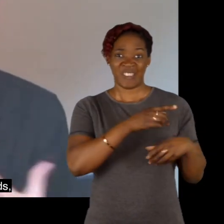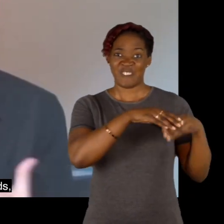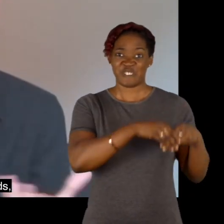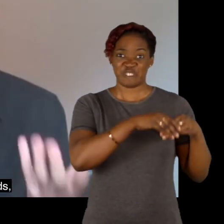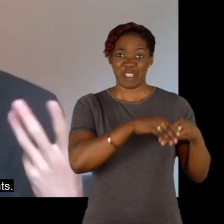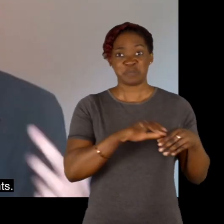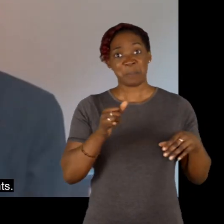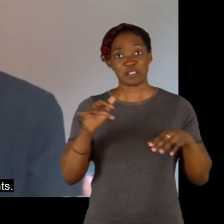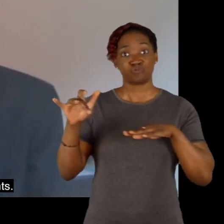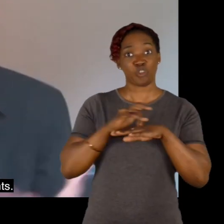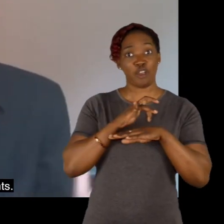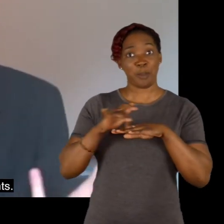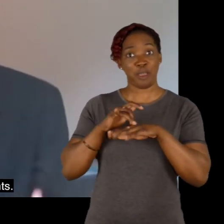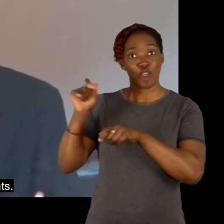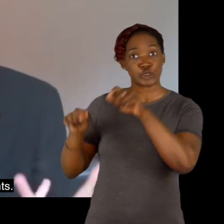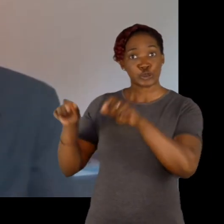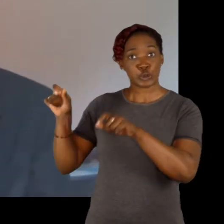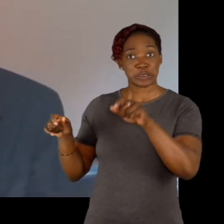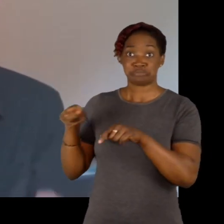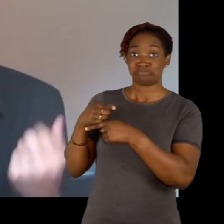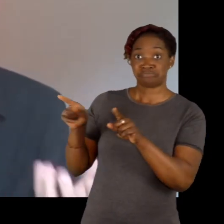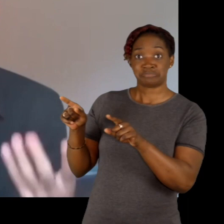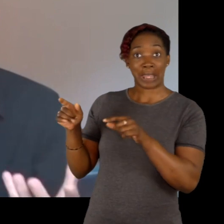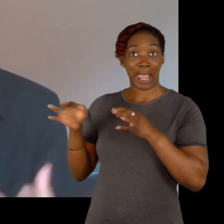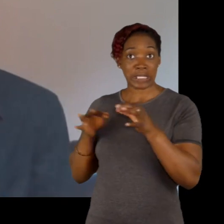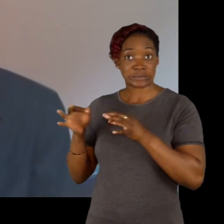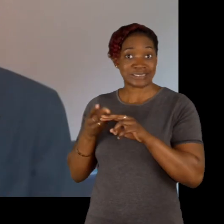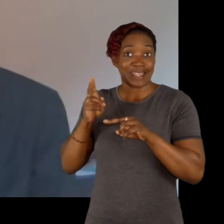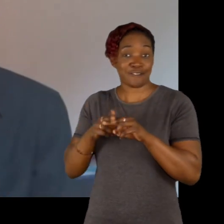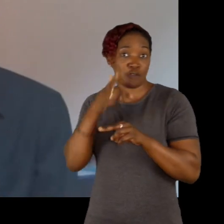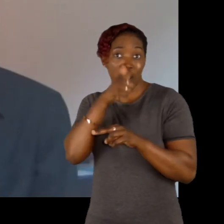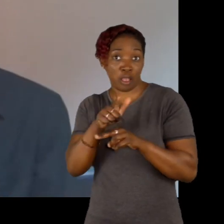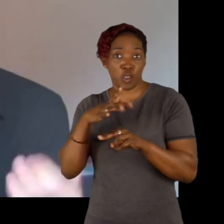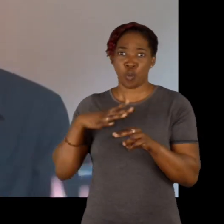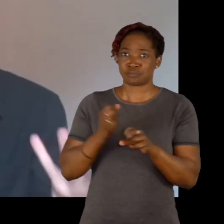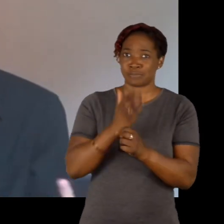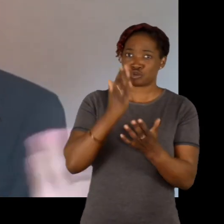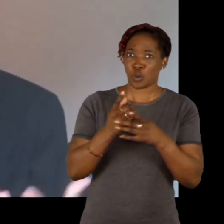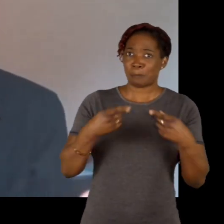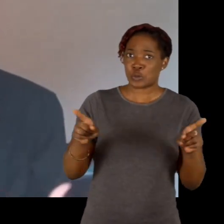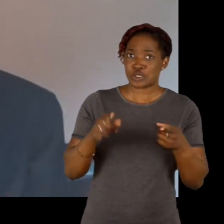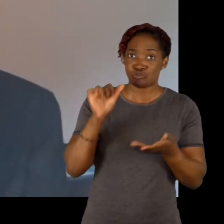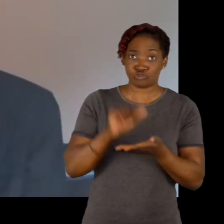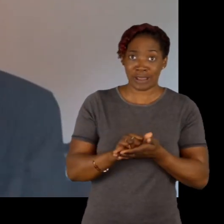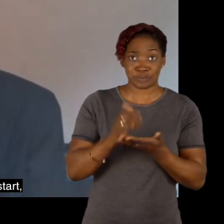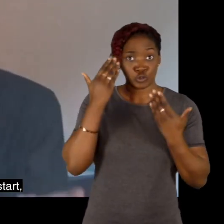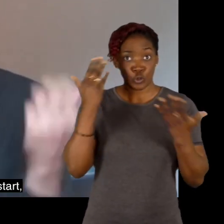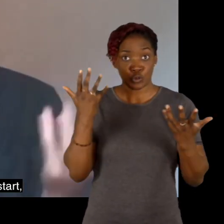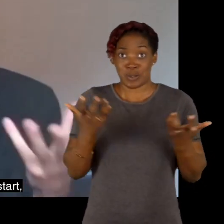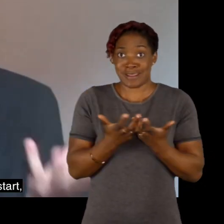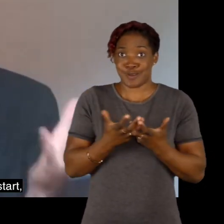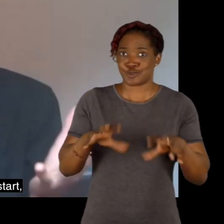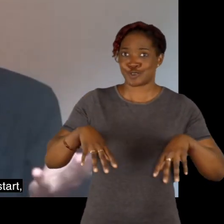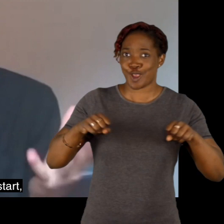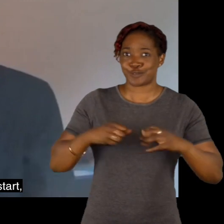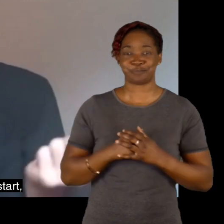yourself, your friends, or maybe some drama students as actors if you're lucky. You want to get the music right for your short film, but you have no idea